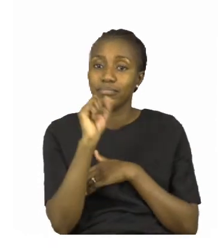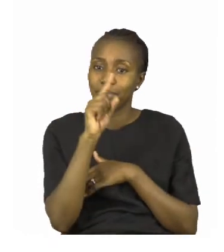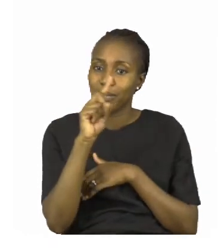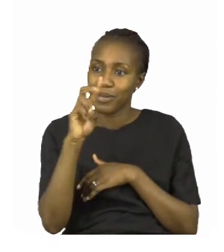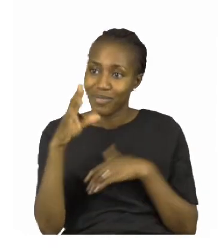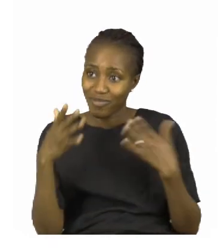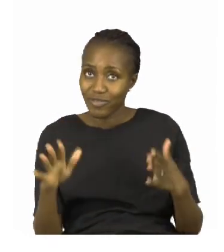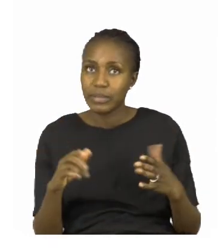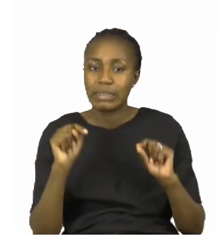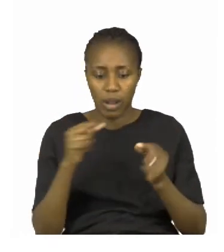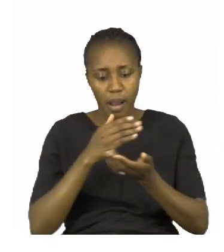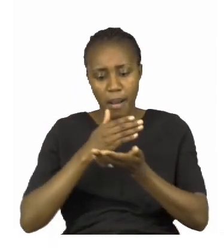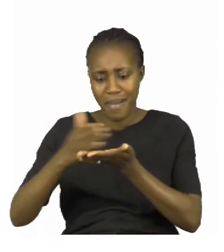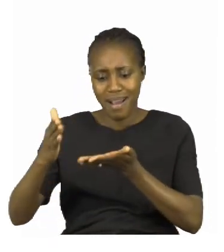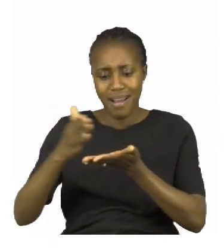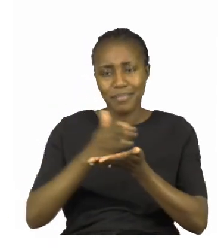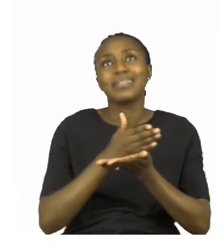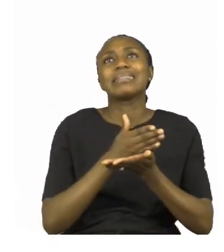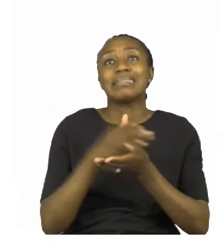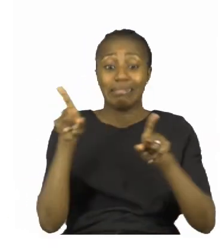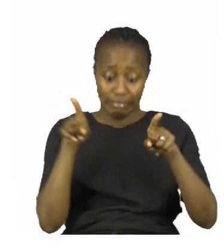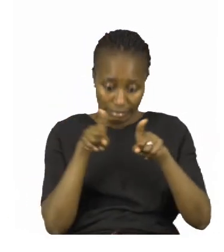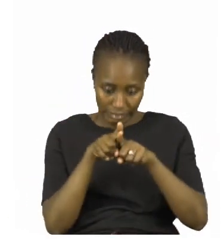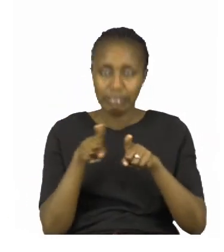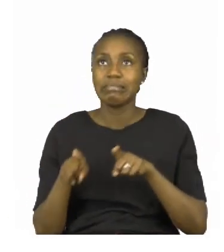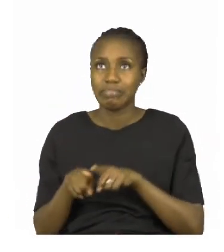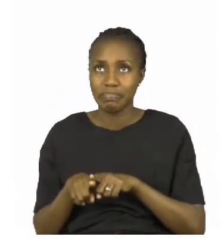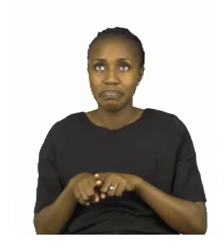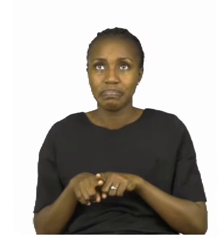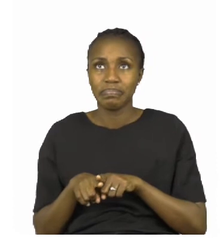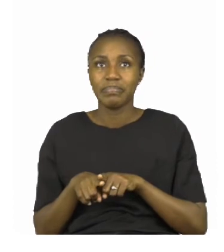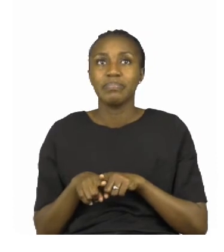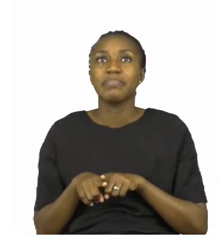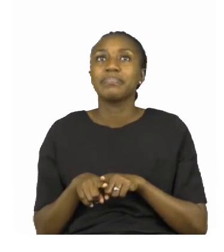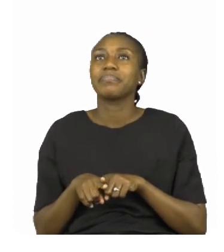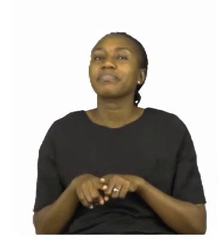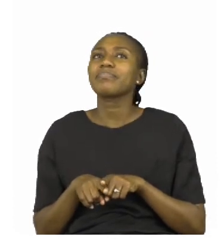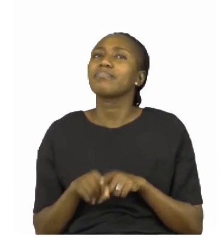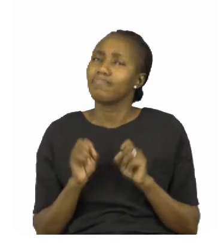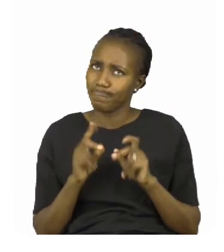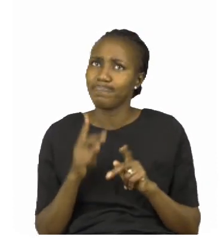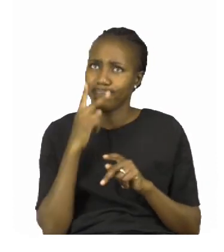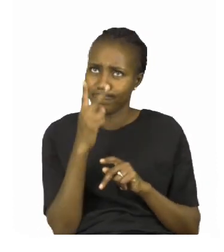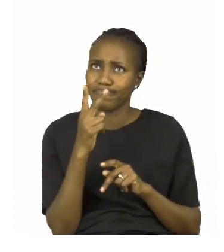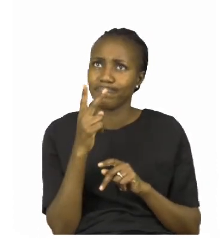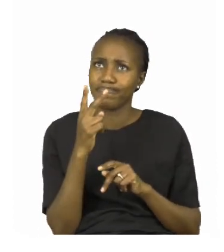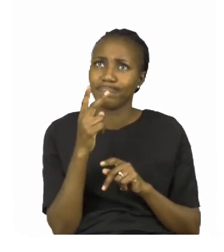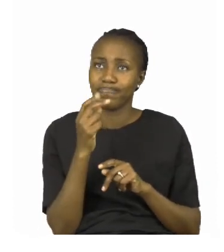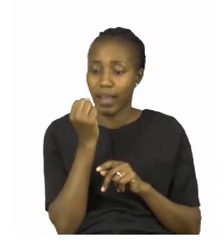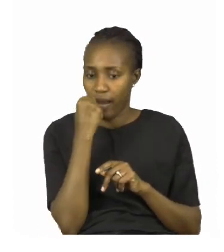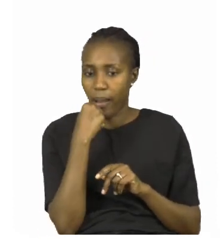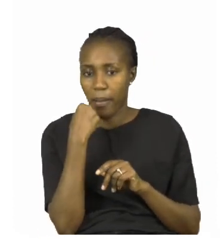to share them equally. Let's start by drawing the apples to show how